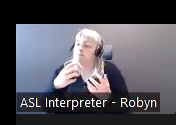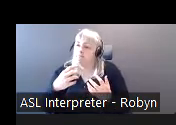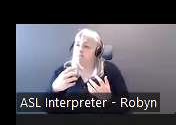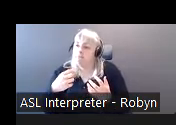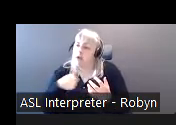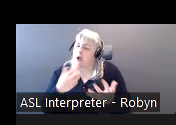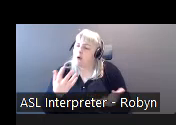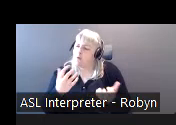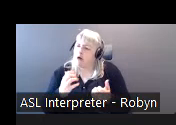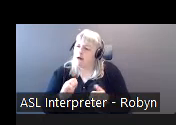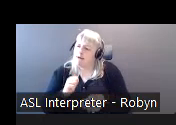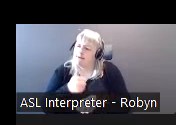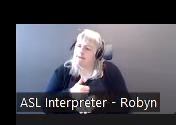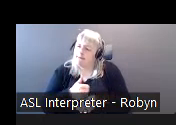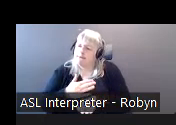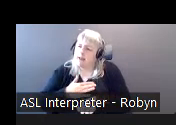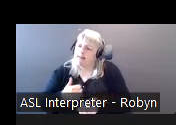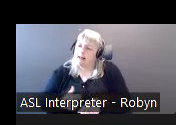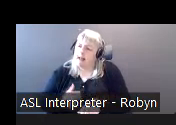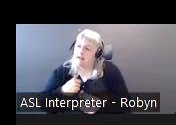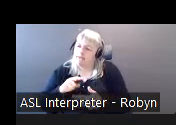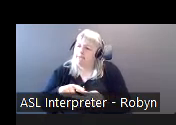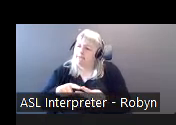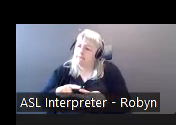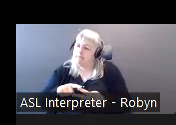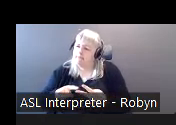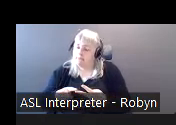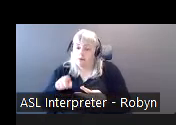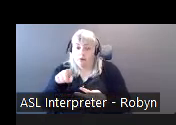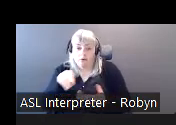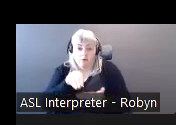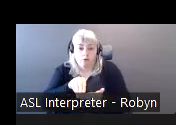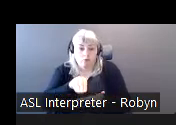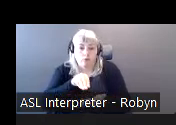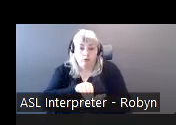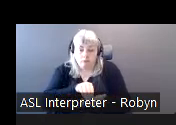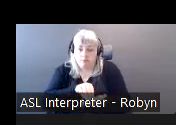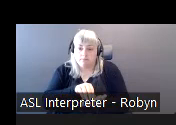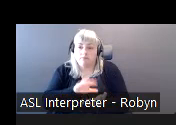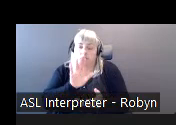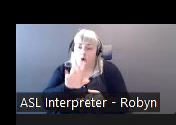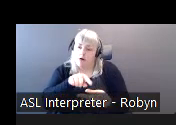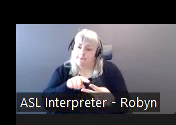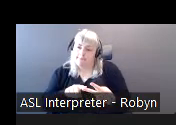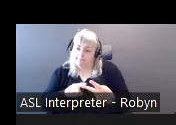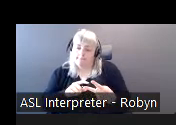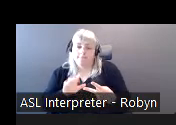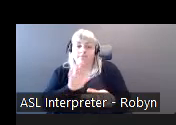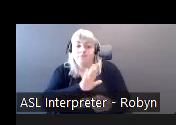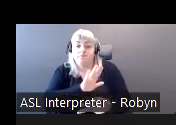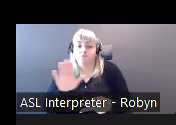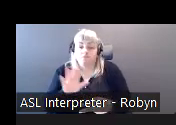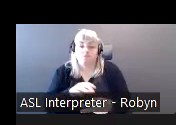life. And maybe write those down. Or think of a micro, a meso, and